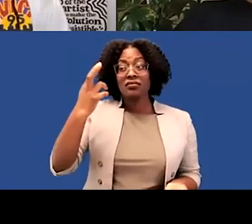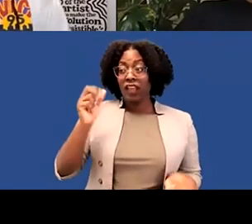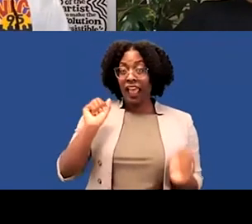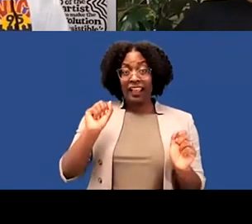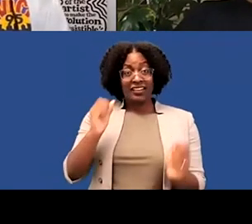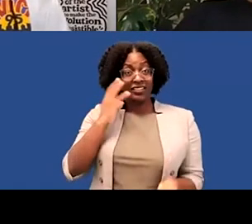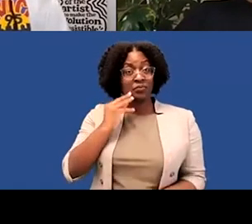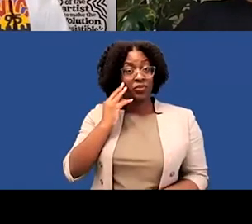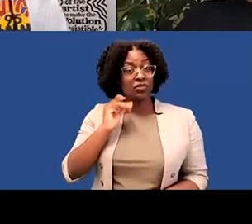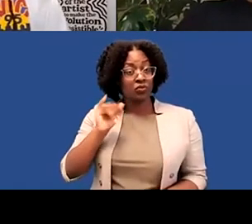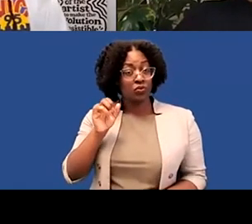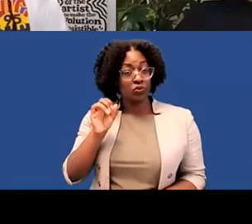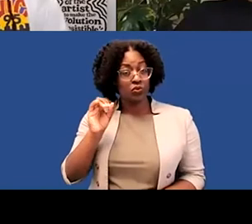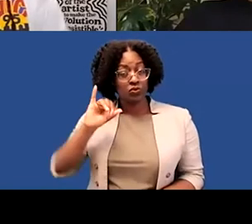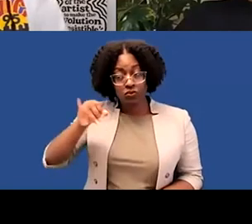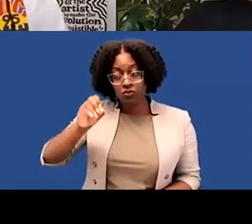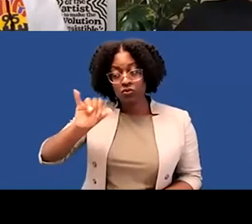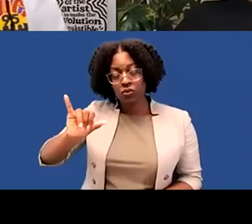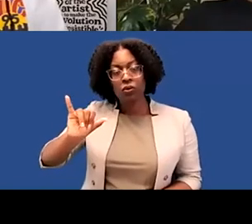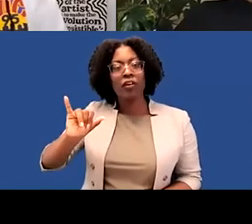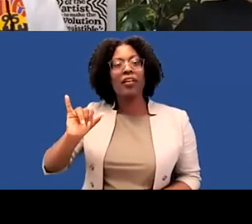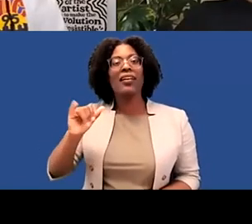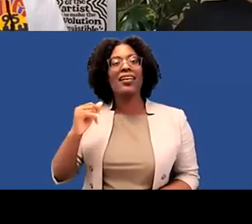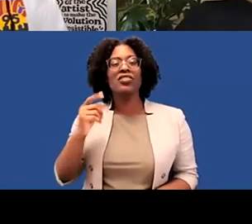choice. It's also who I'm surrounded by.